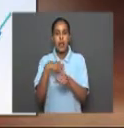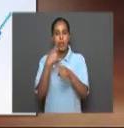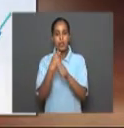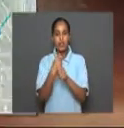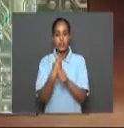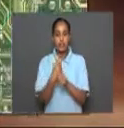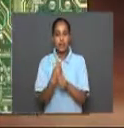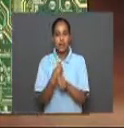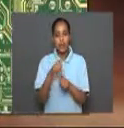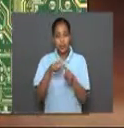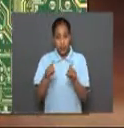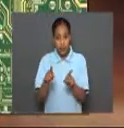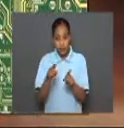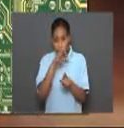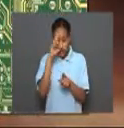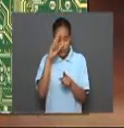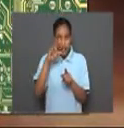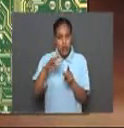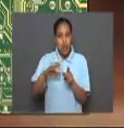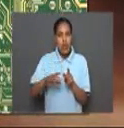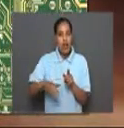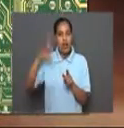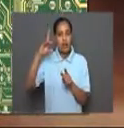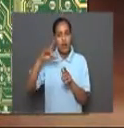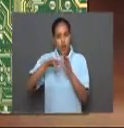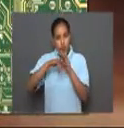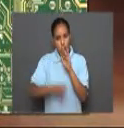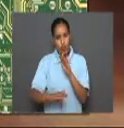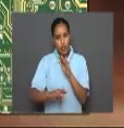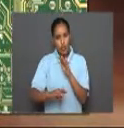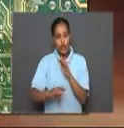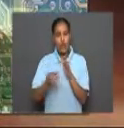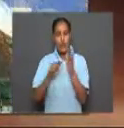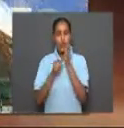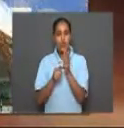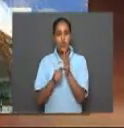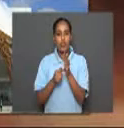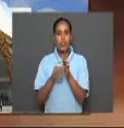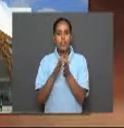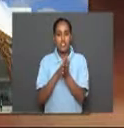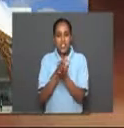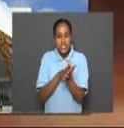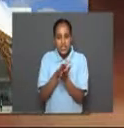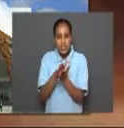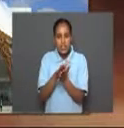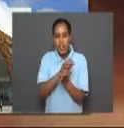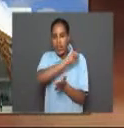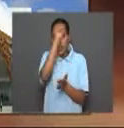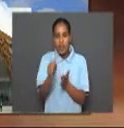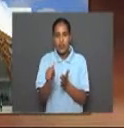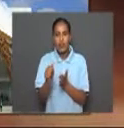applications, mainly because it has one of the lowest coefficients of friction of